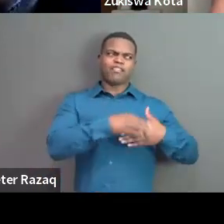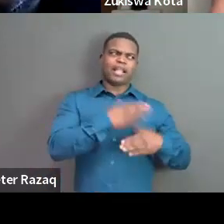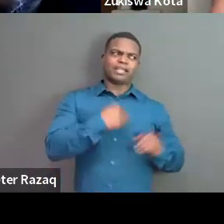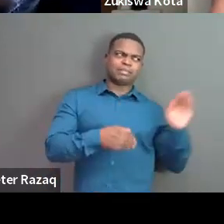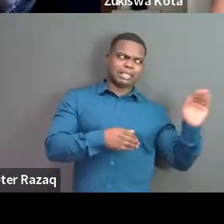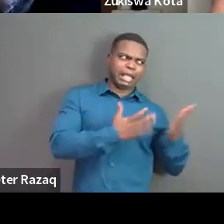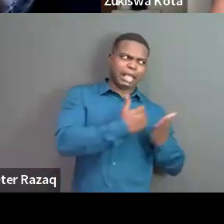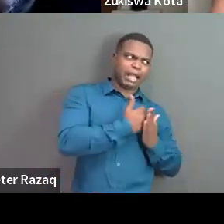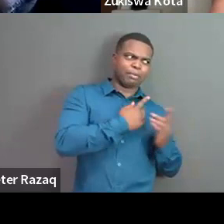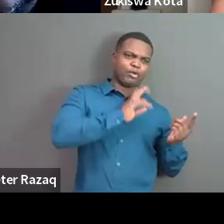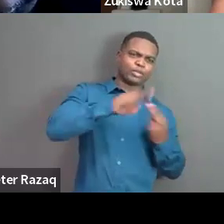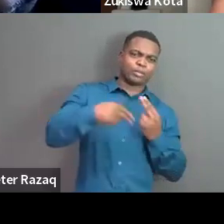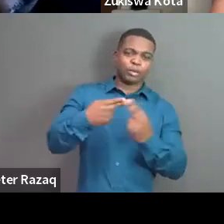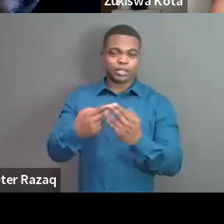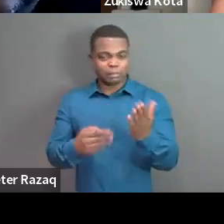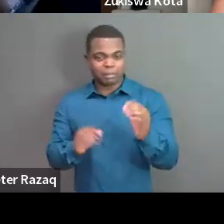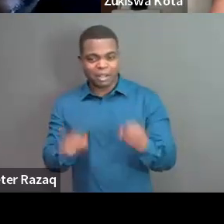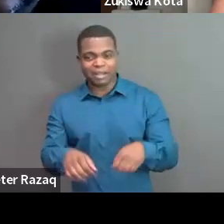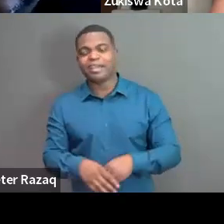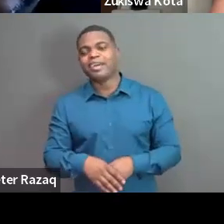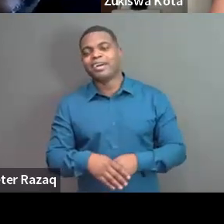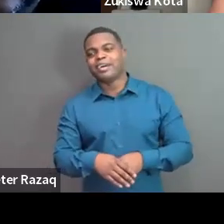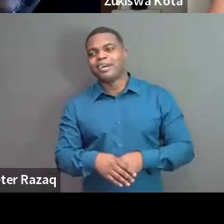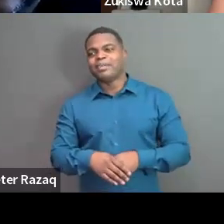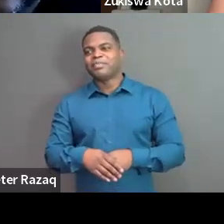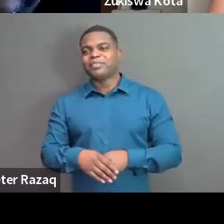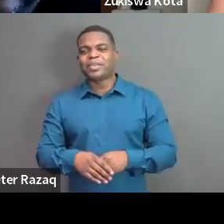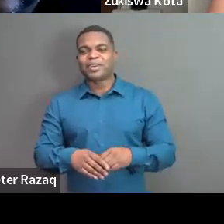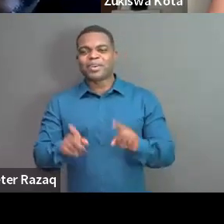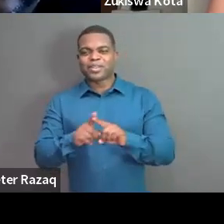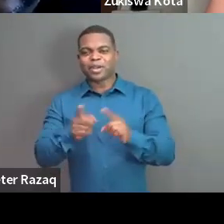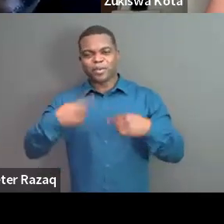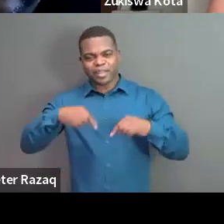statistics, because it is quite a technical question. So